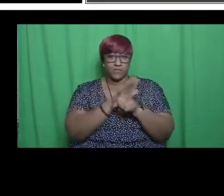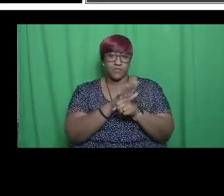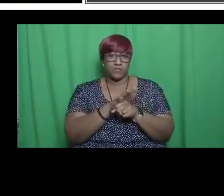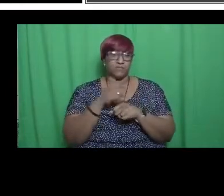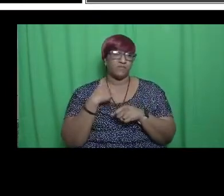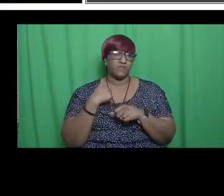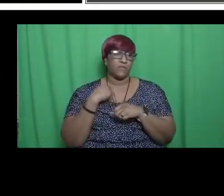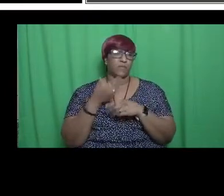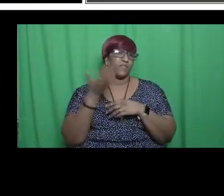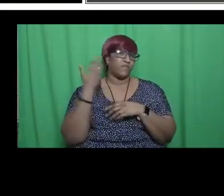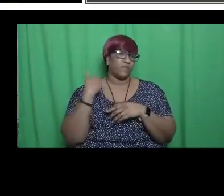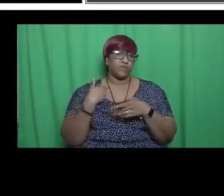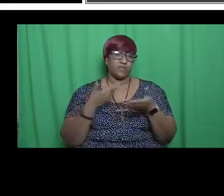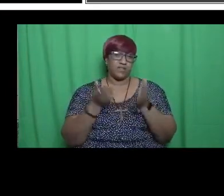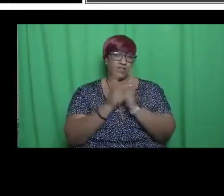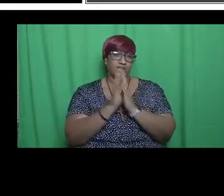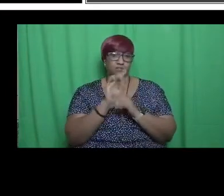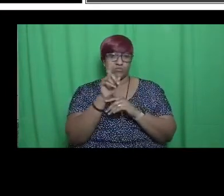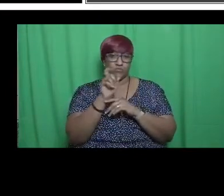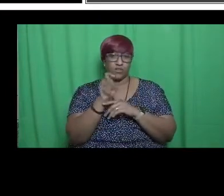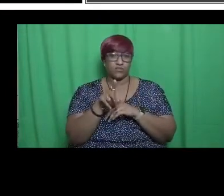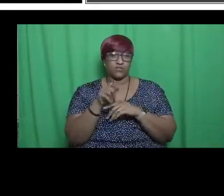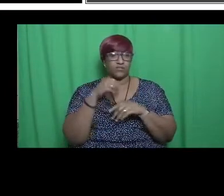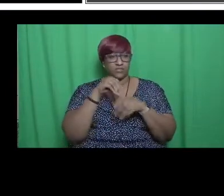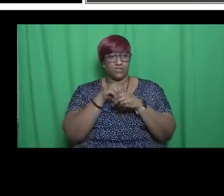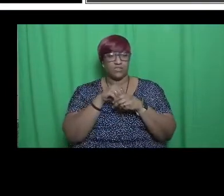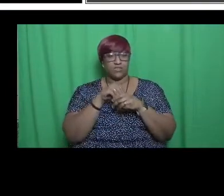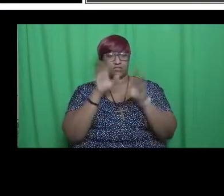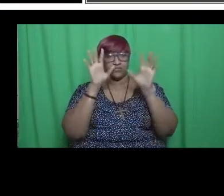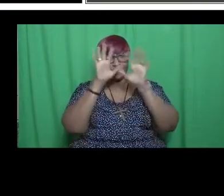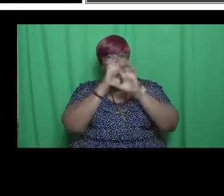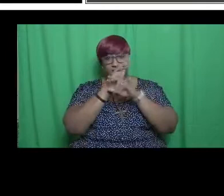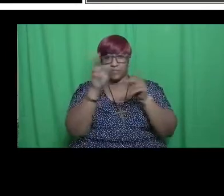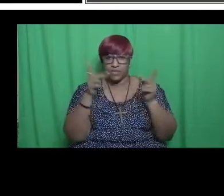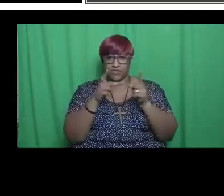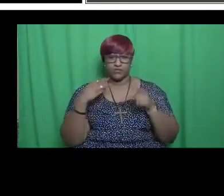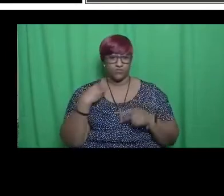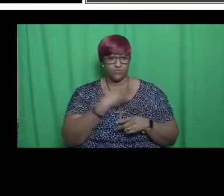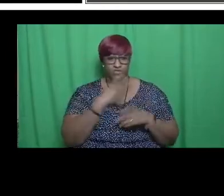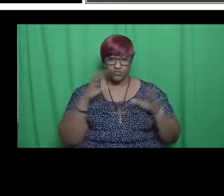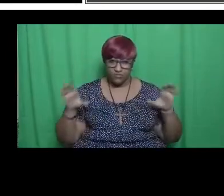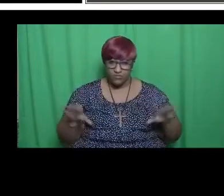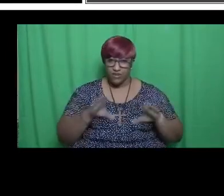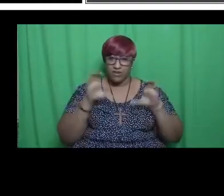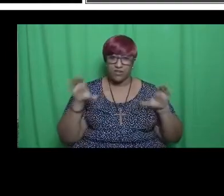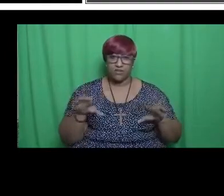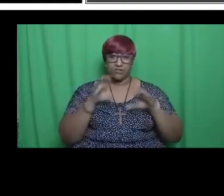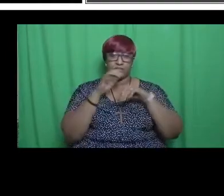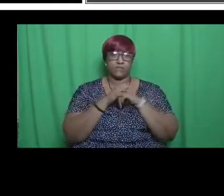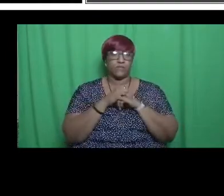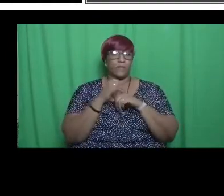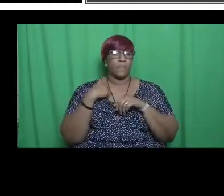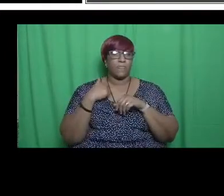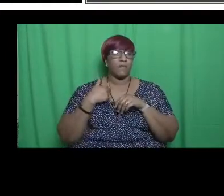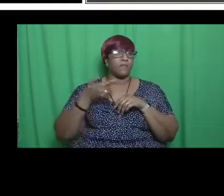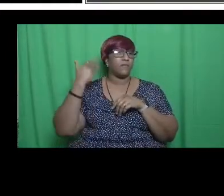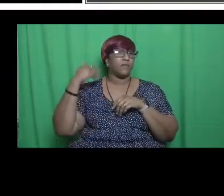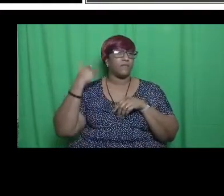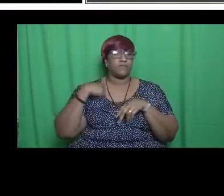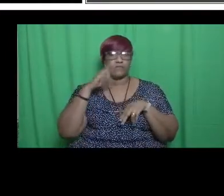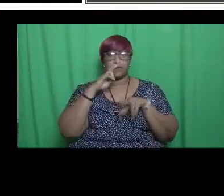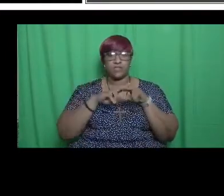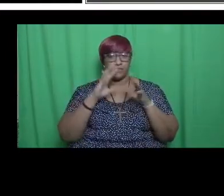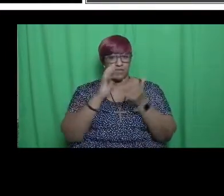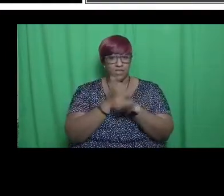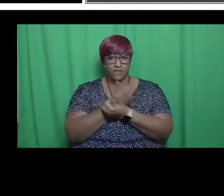to ask this question. When we are in a dark place, when we are struggling, I used to believe everything was dependent on